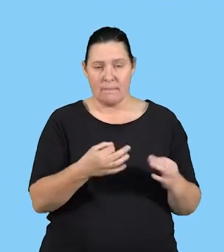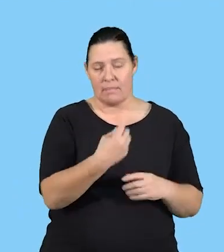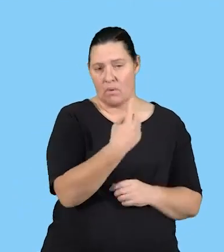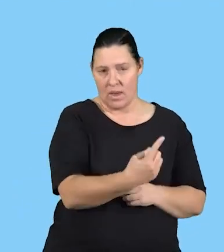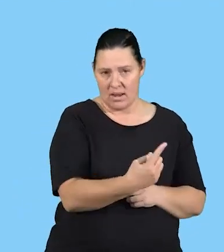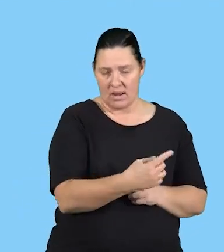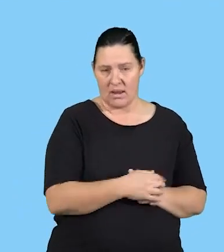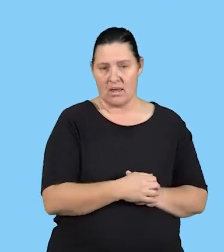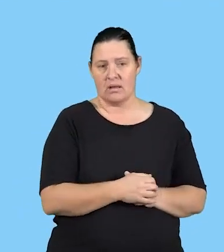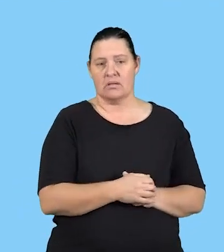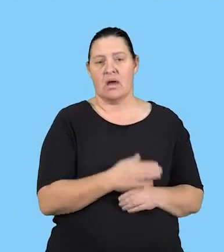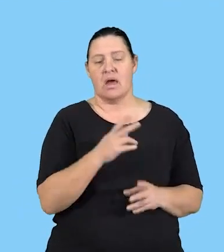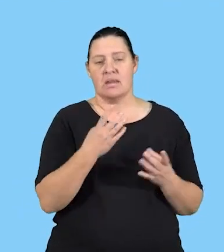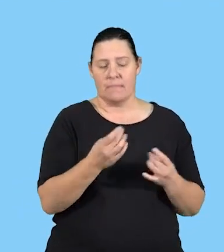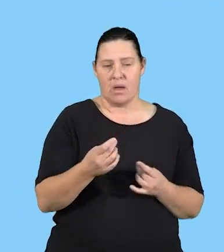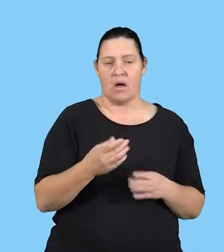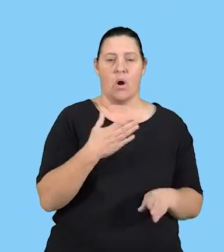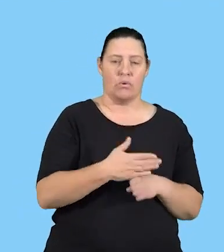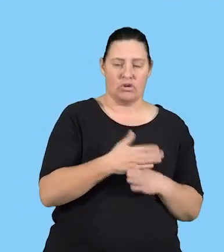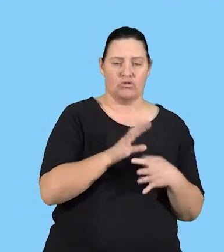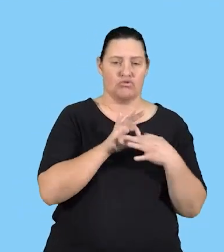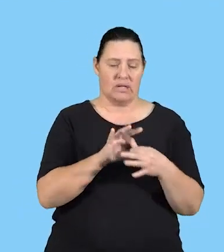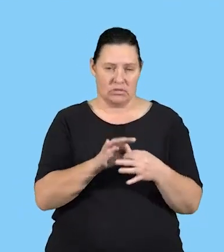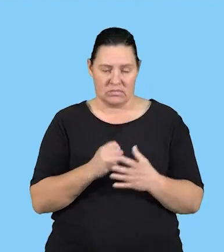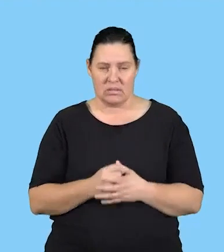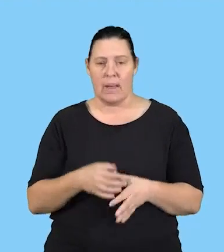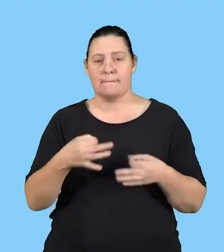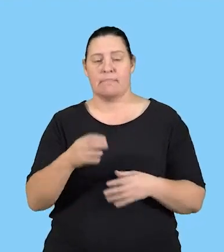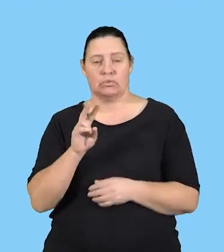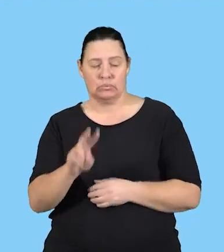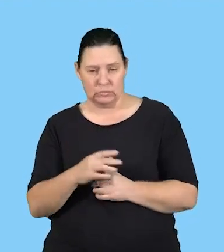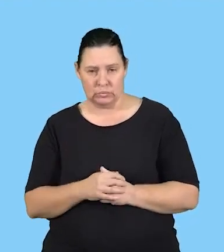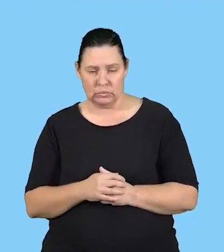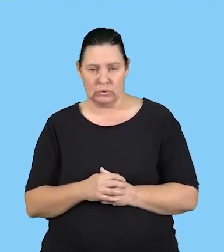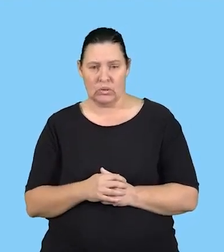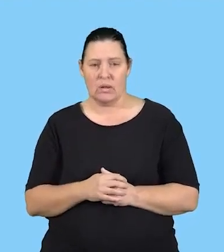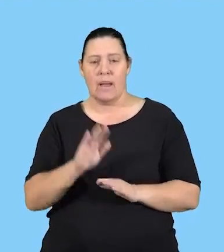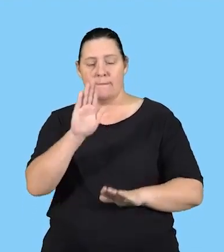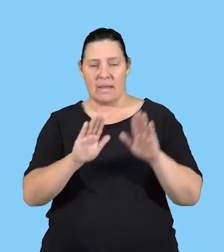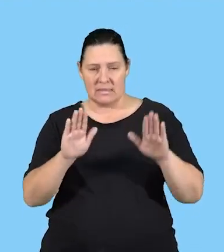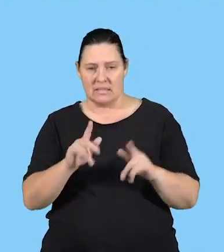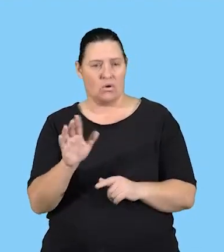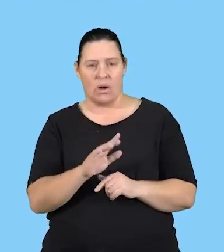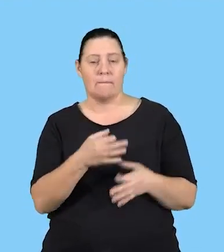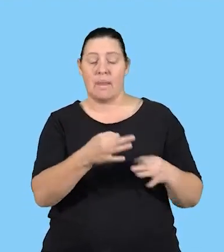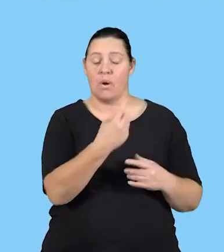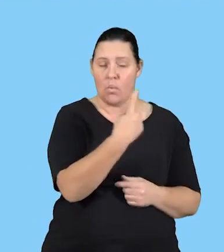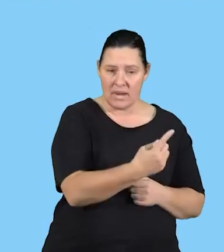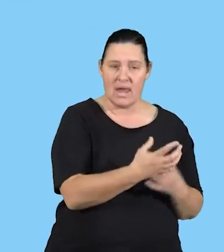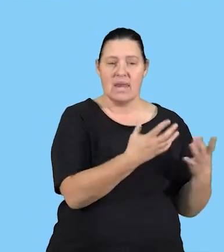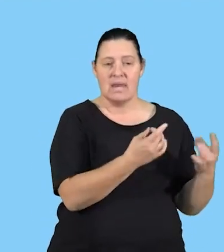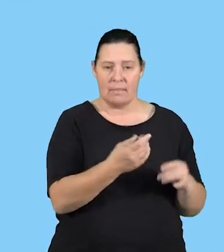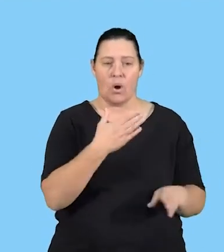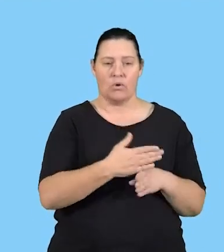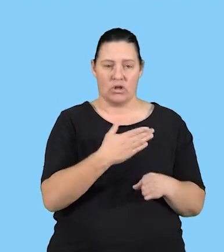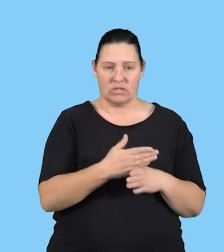will be numbers, operations, and relationships. In paper 2, it will be paper 1 is numbers,